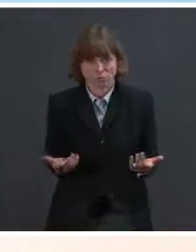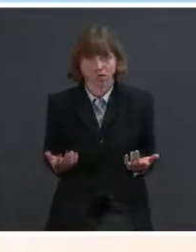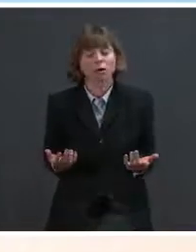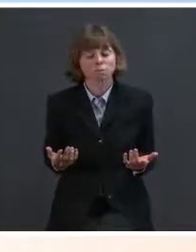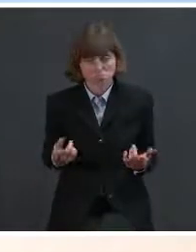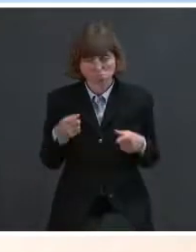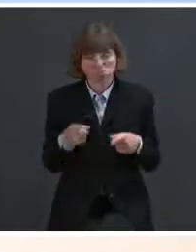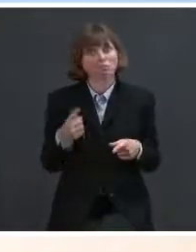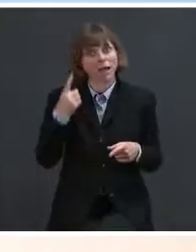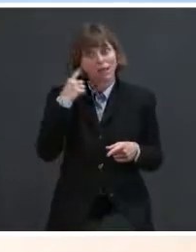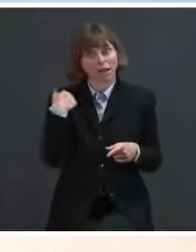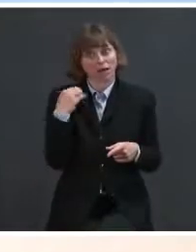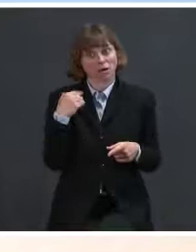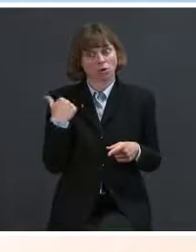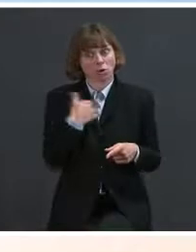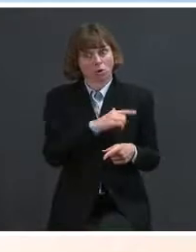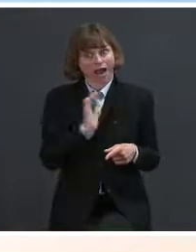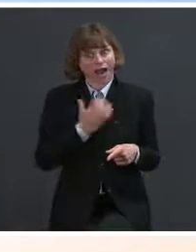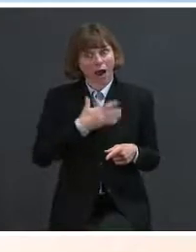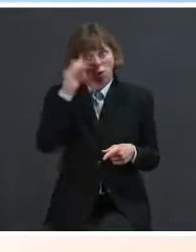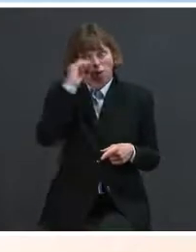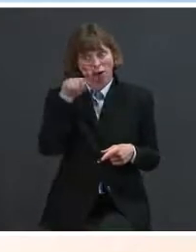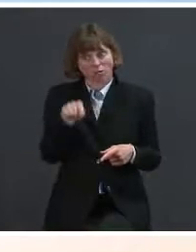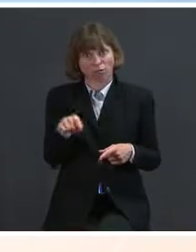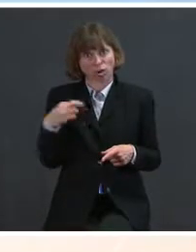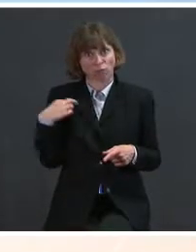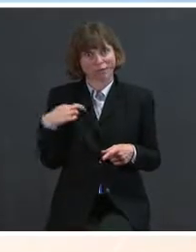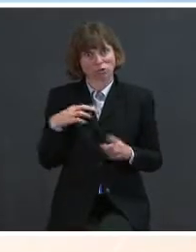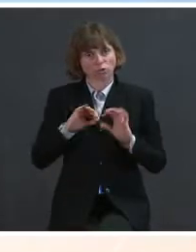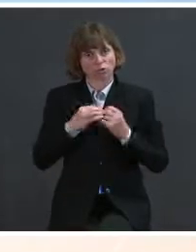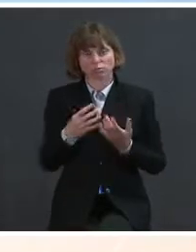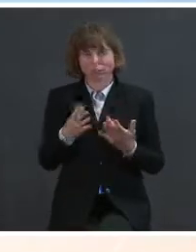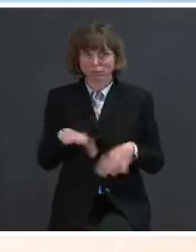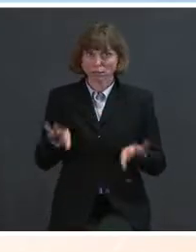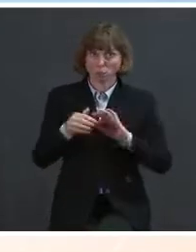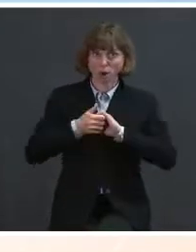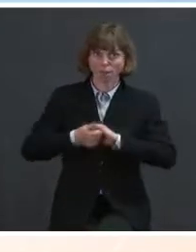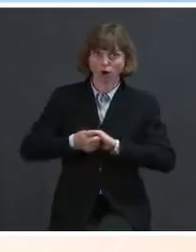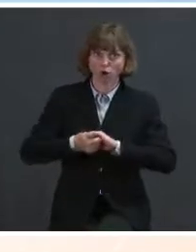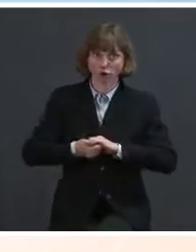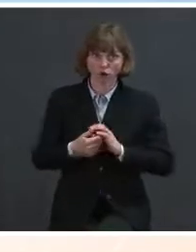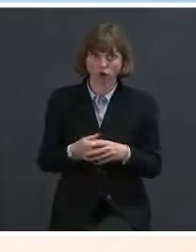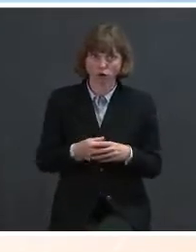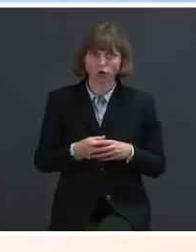see faith-based organizations as an important partner in addressing